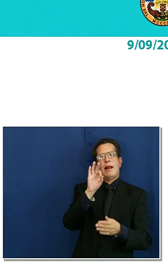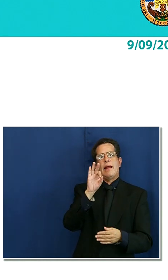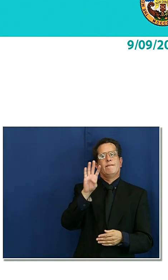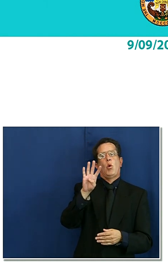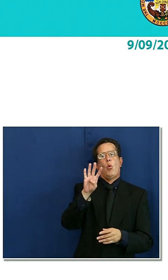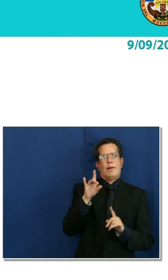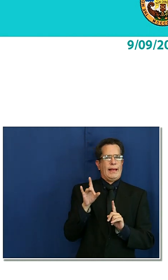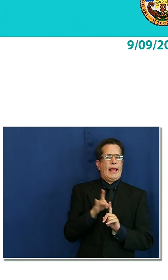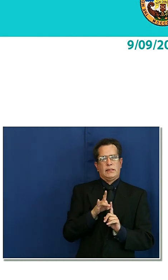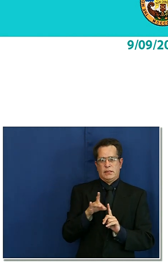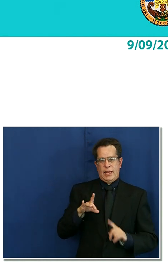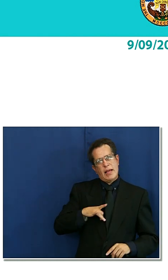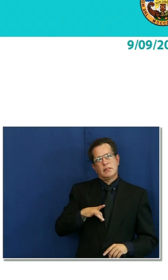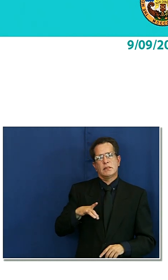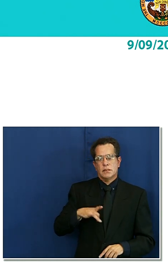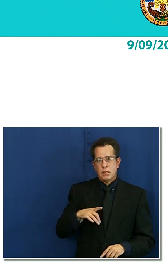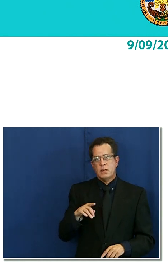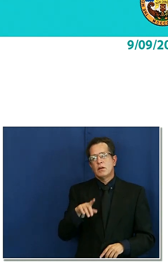24,094 cases.